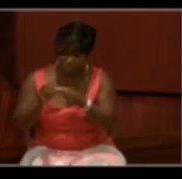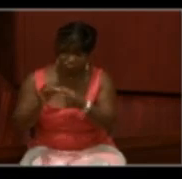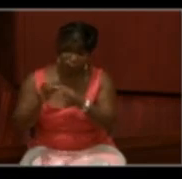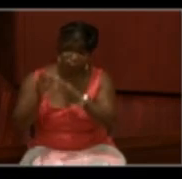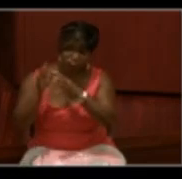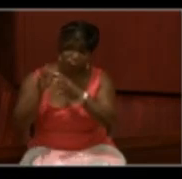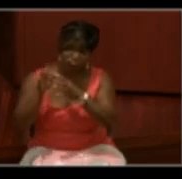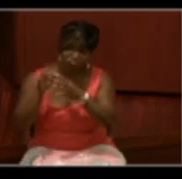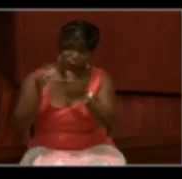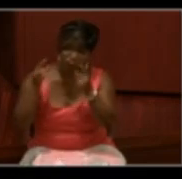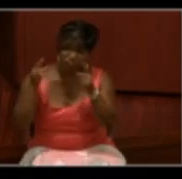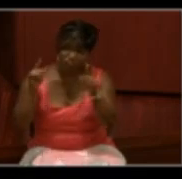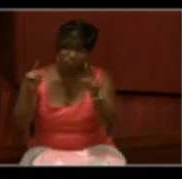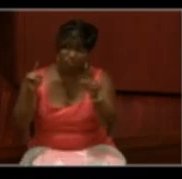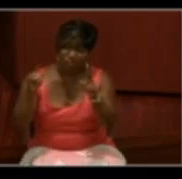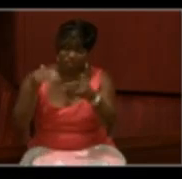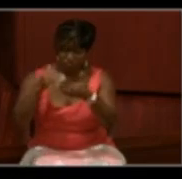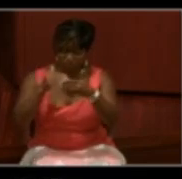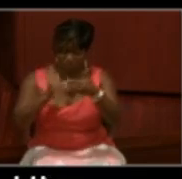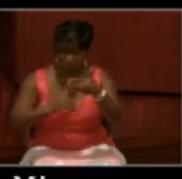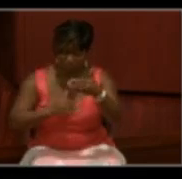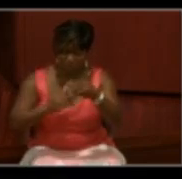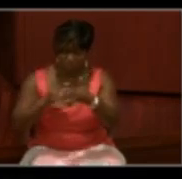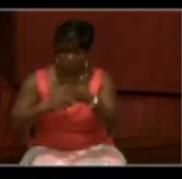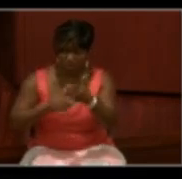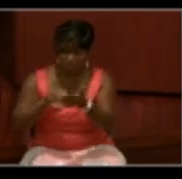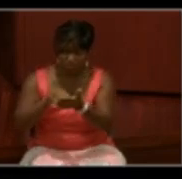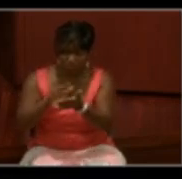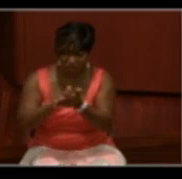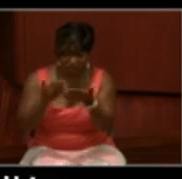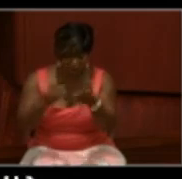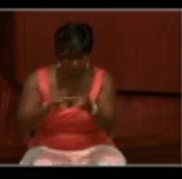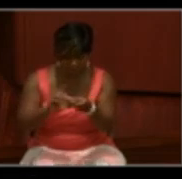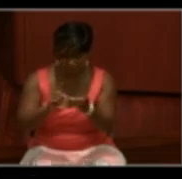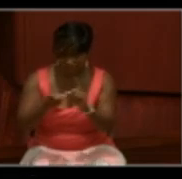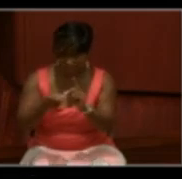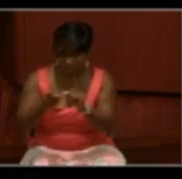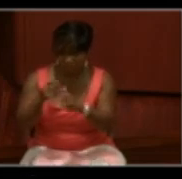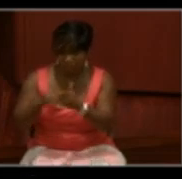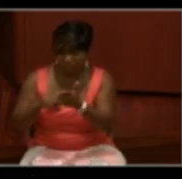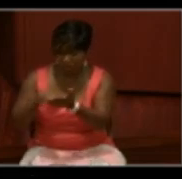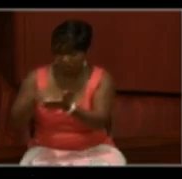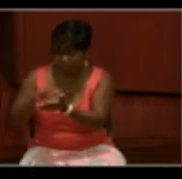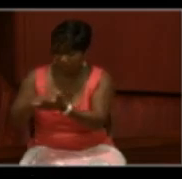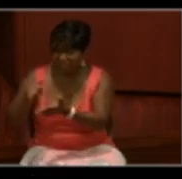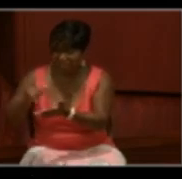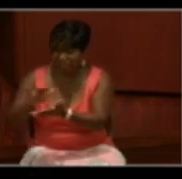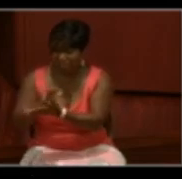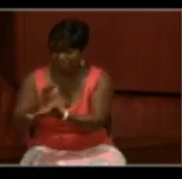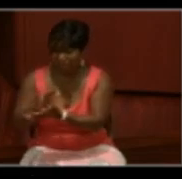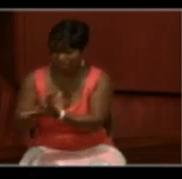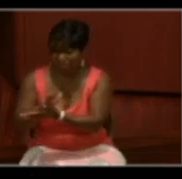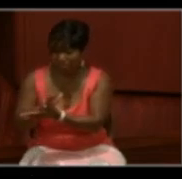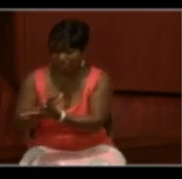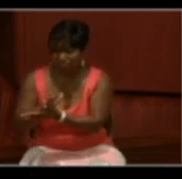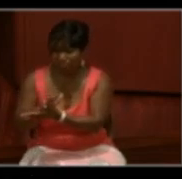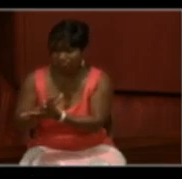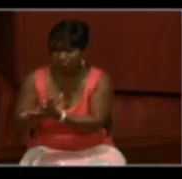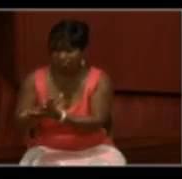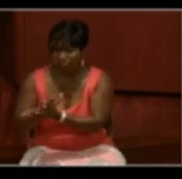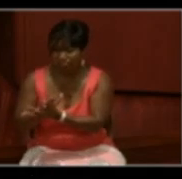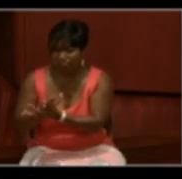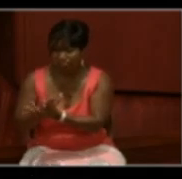our website. It will list what records have been digitized and what records are still in paper format.